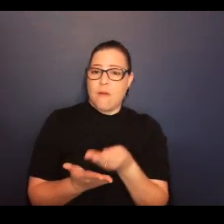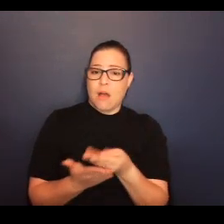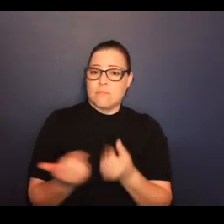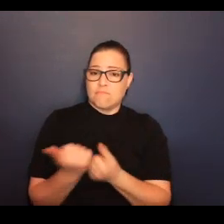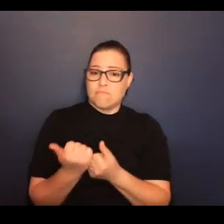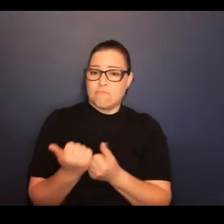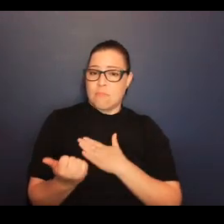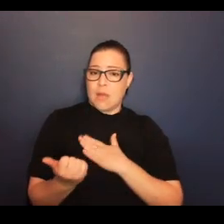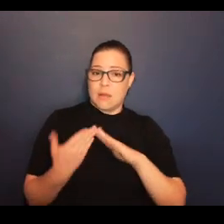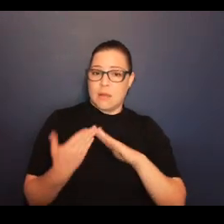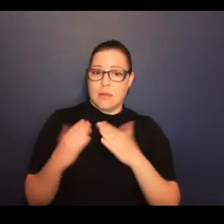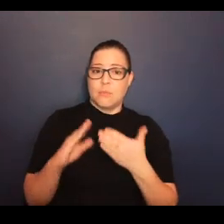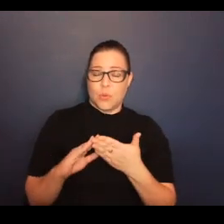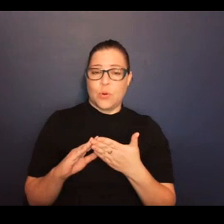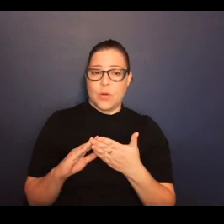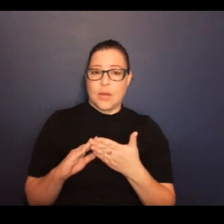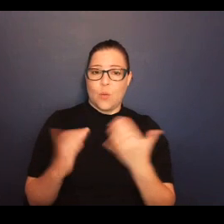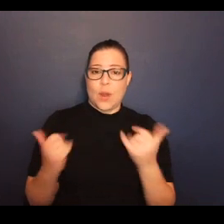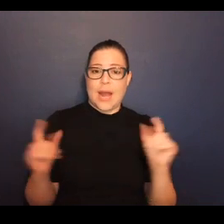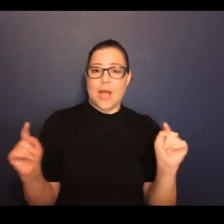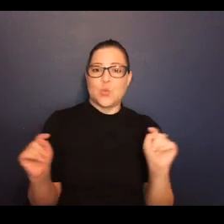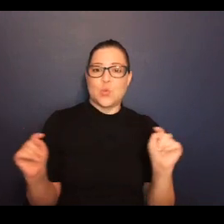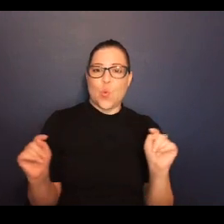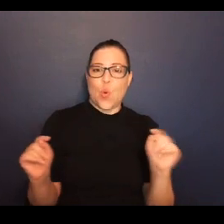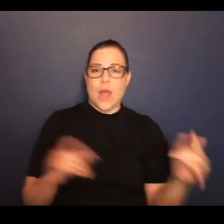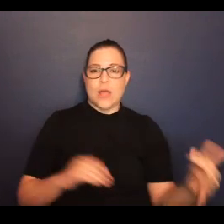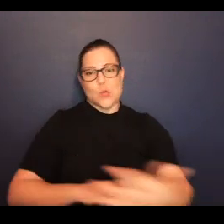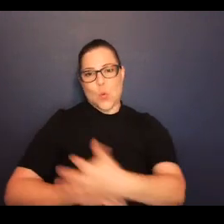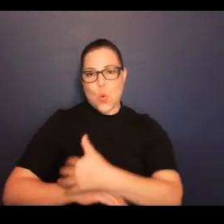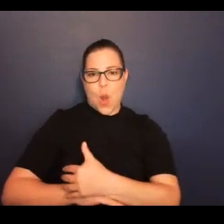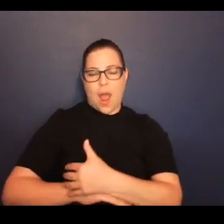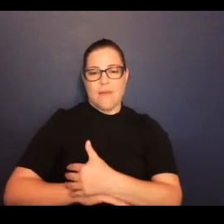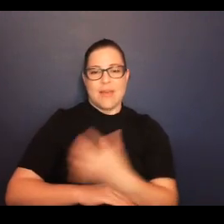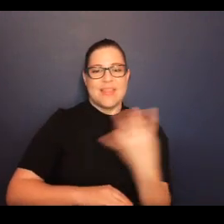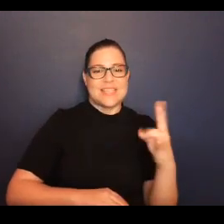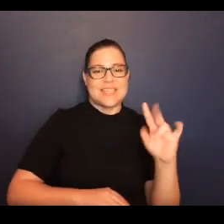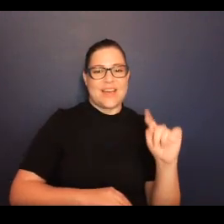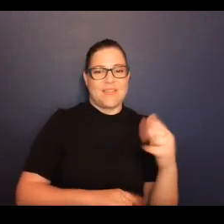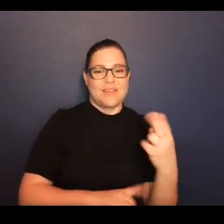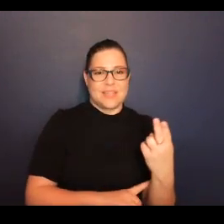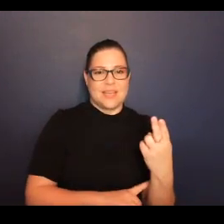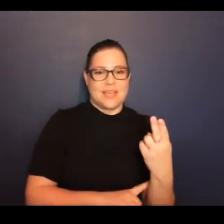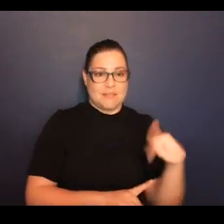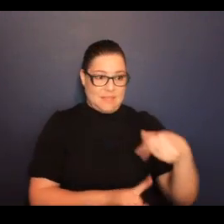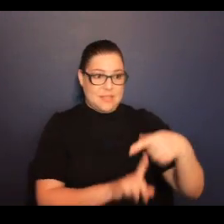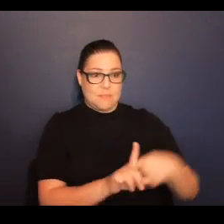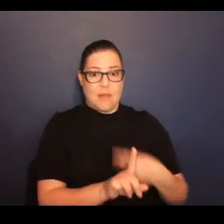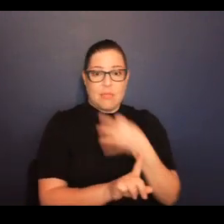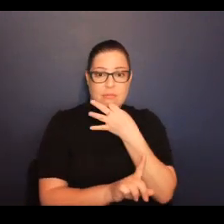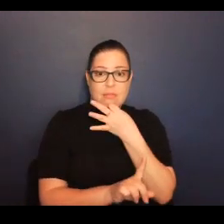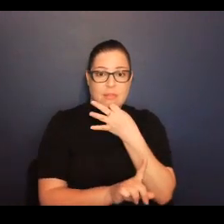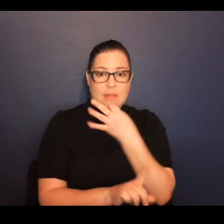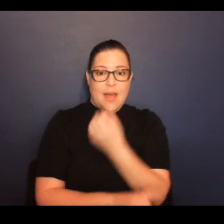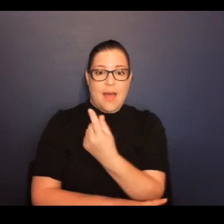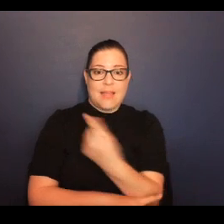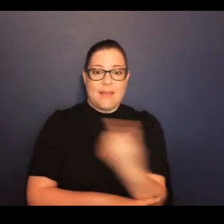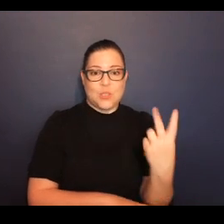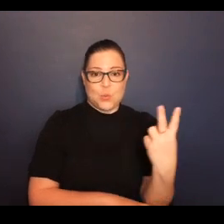community. We're having a toy drive this 17th of this month from 11 to